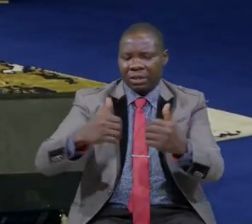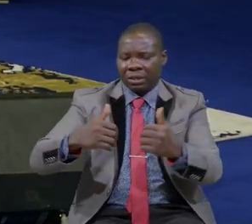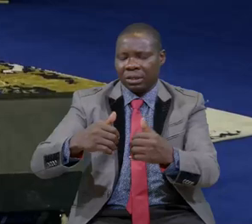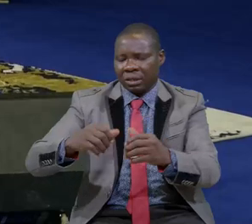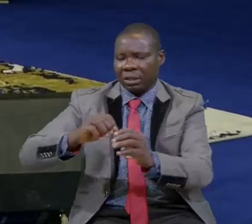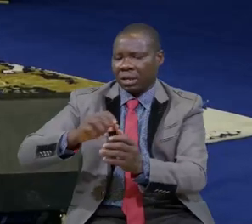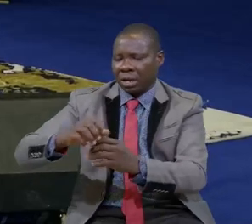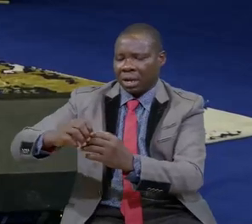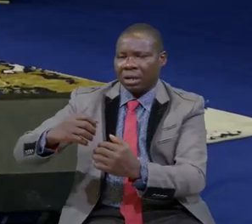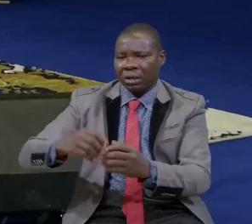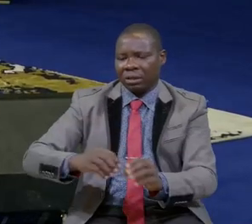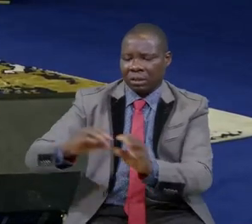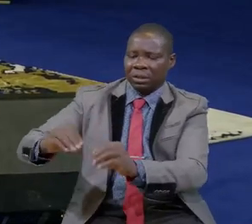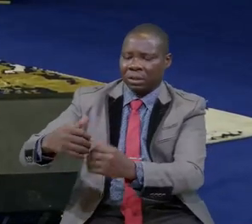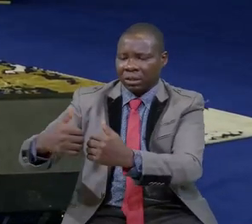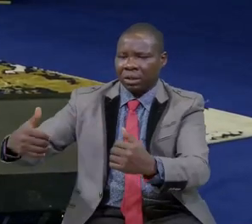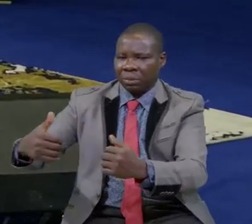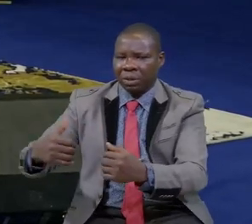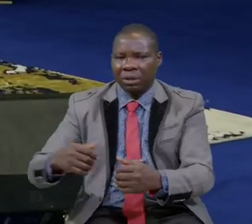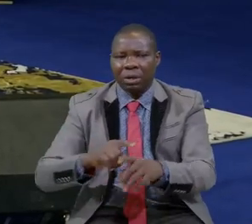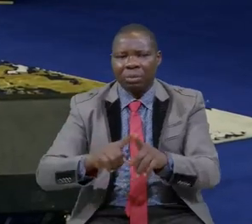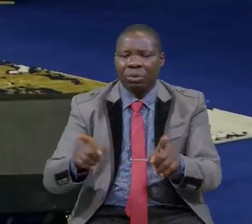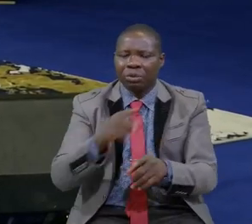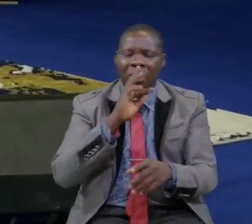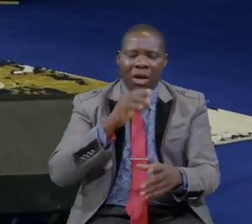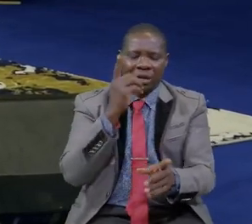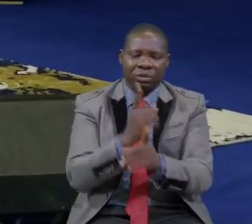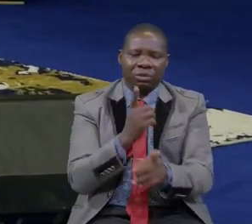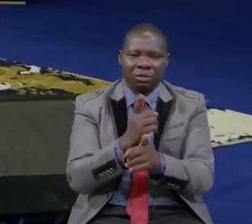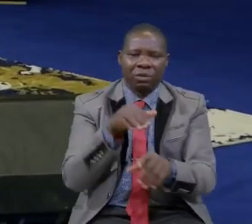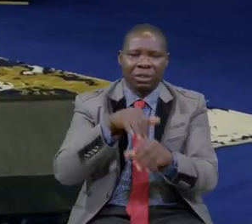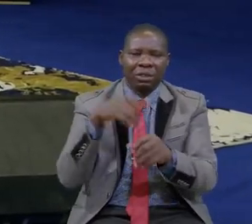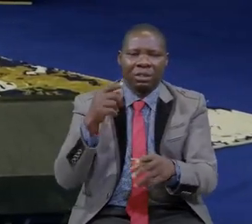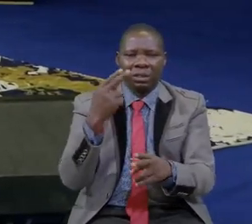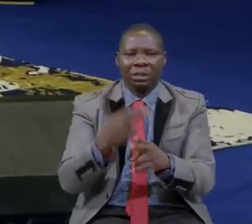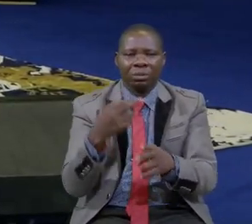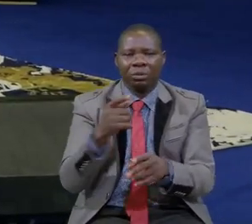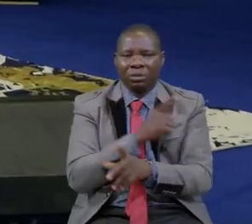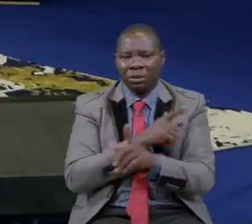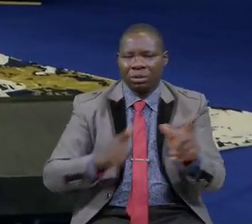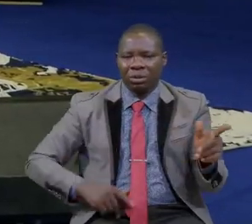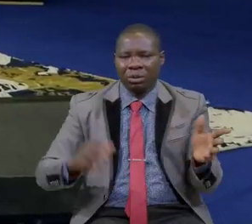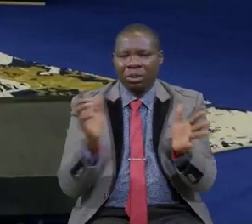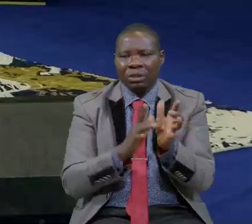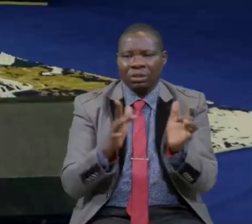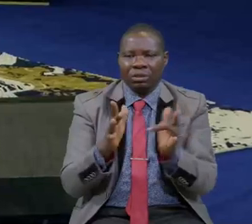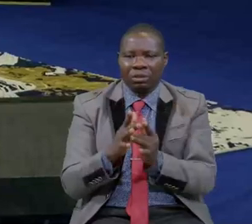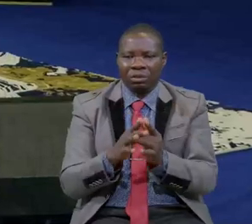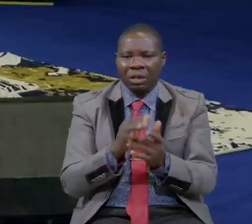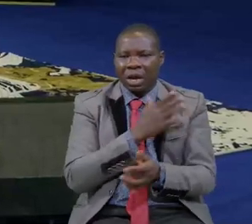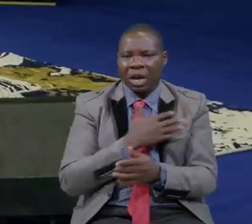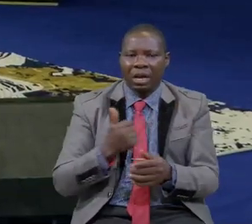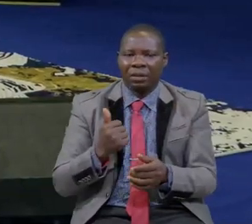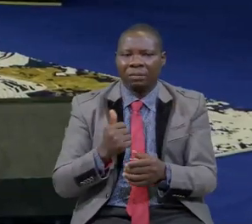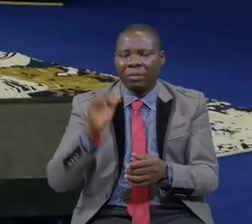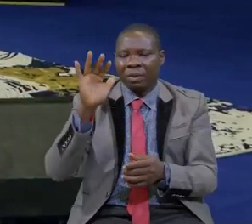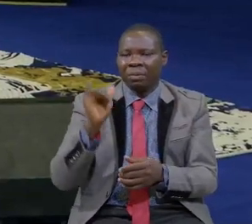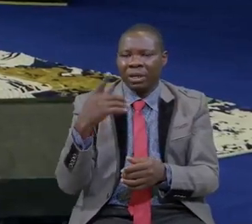but ye are justified in the name of the Lord Jesus and by